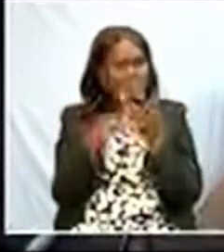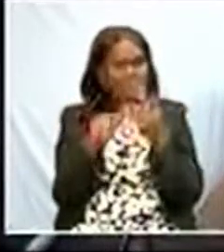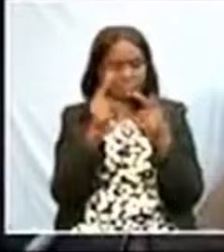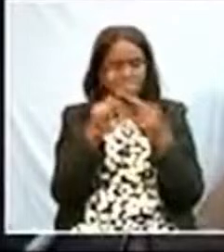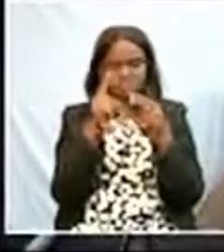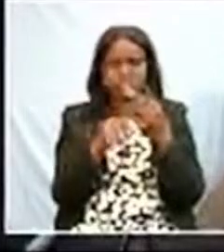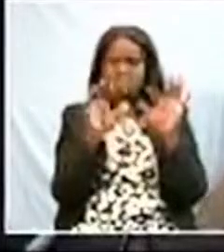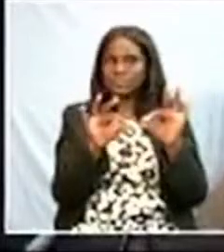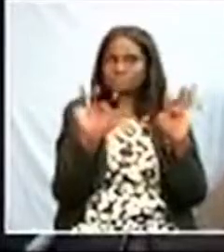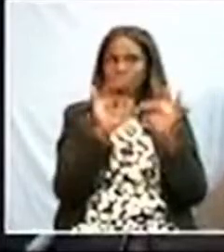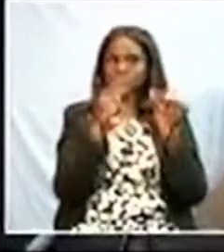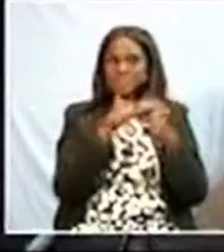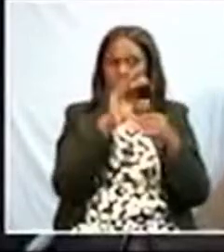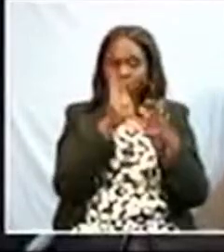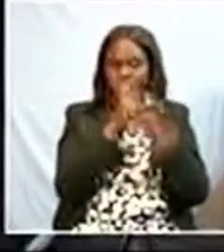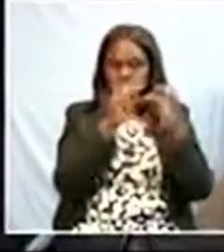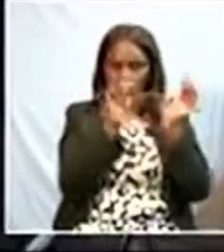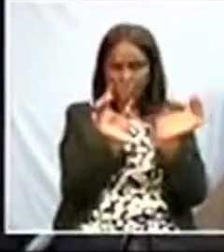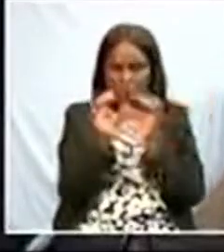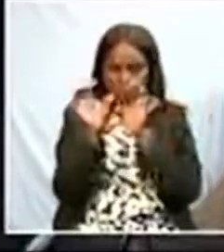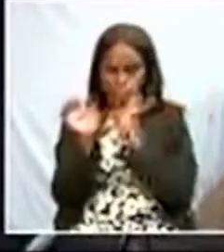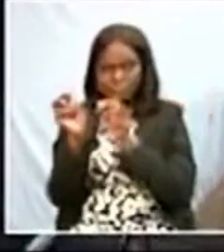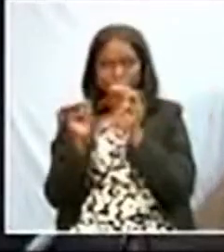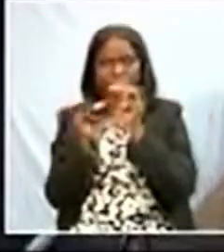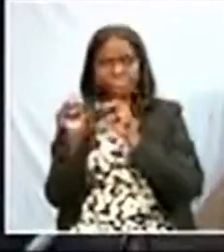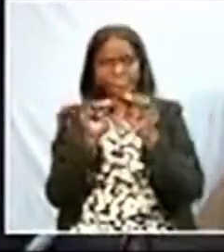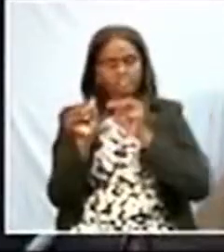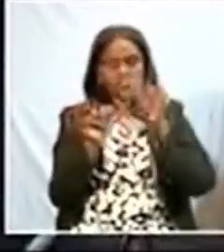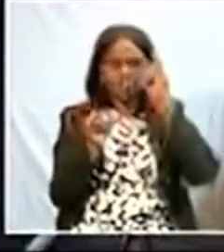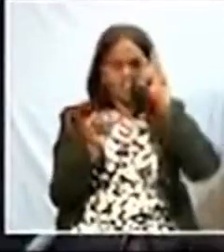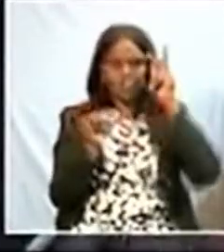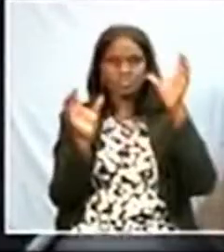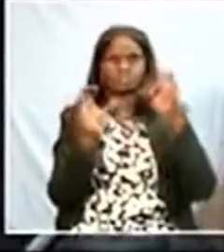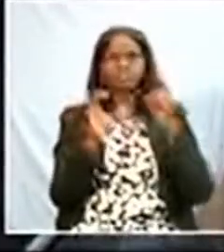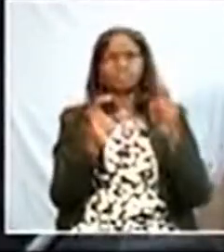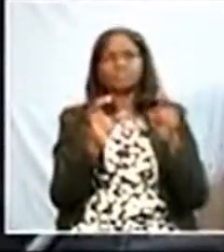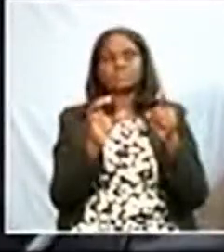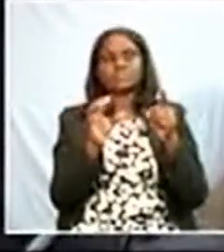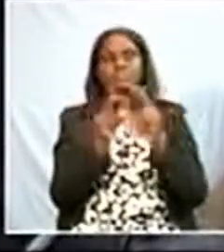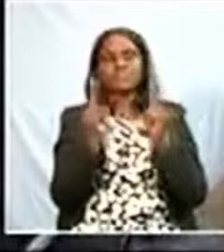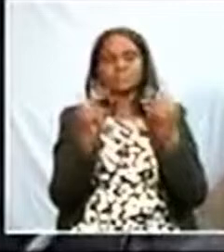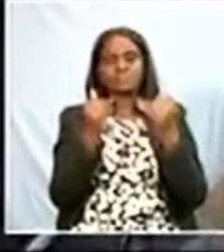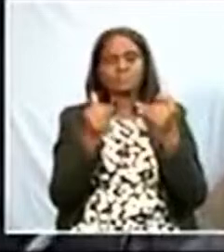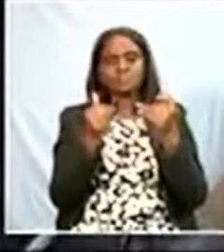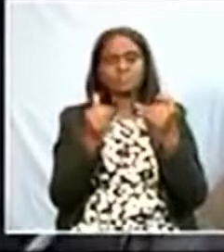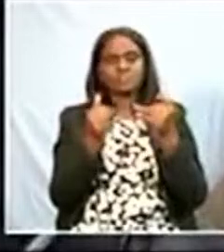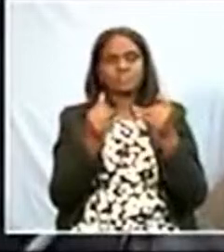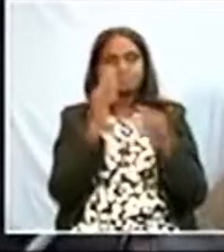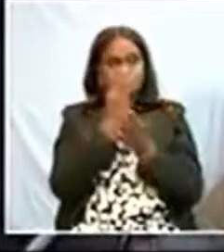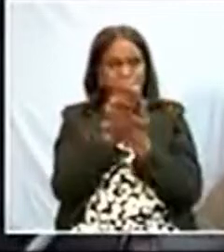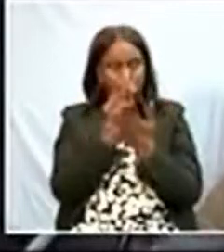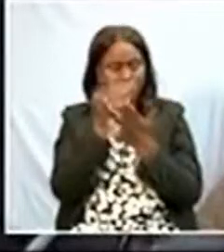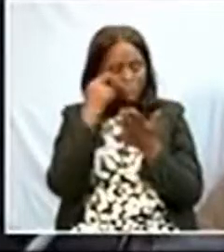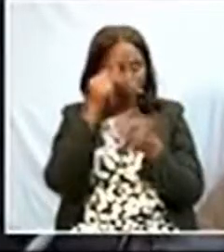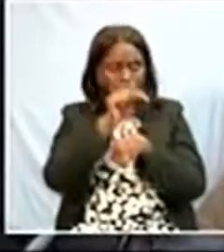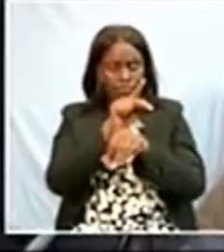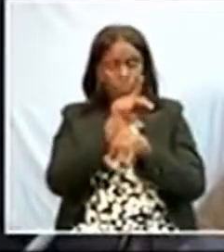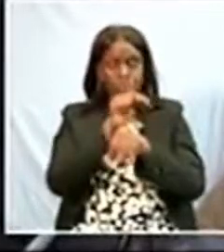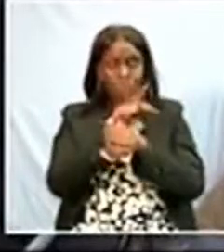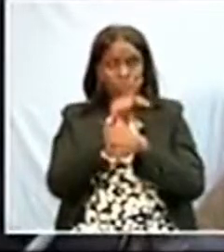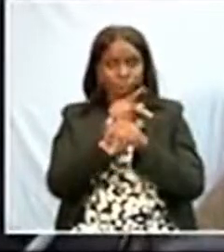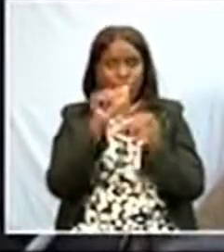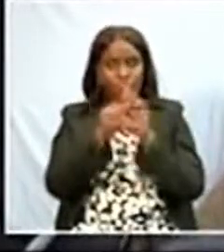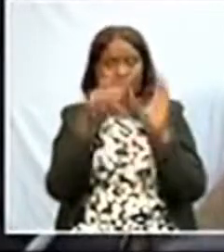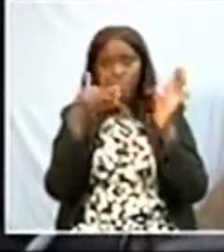matters is all these constituencies are managed by the Kitwe Council. So he bid for a project